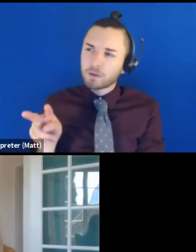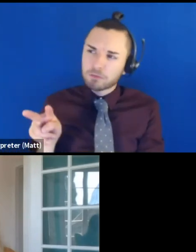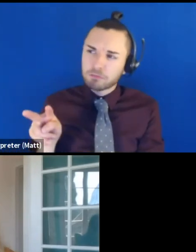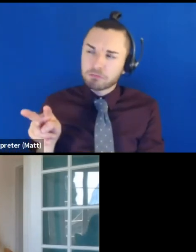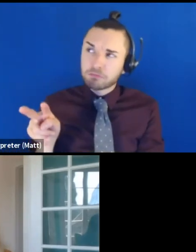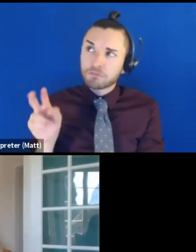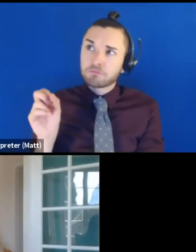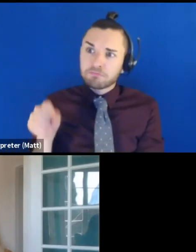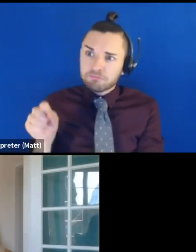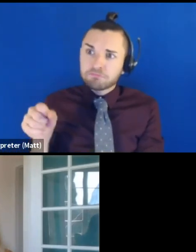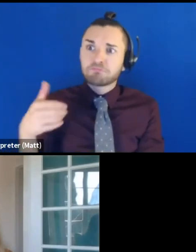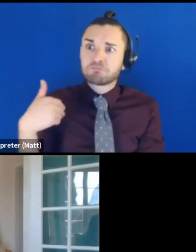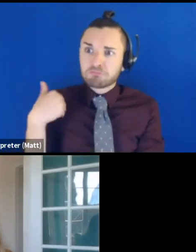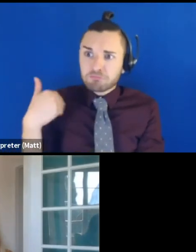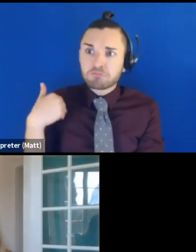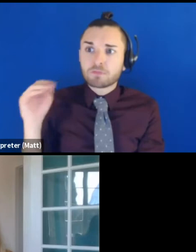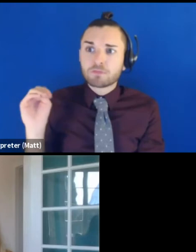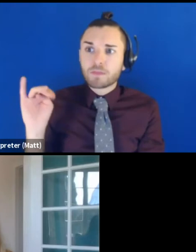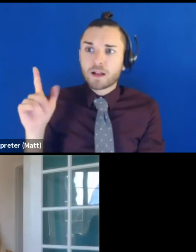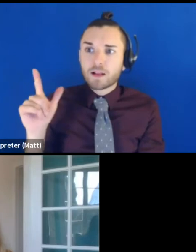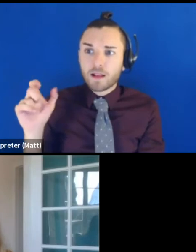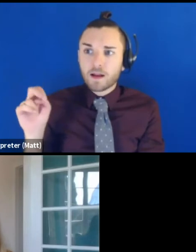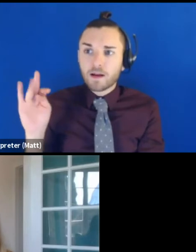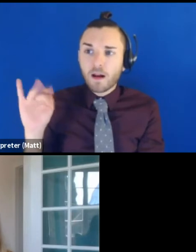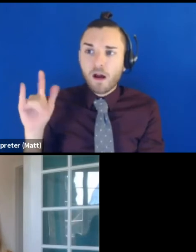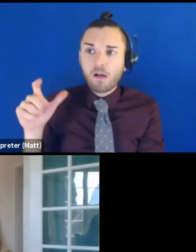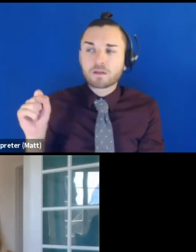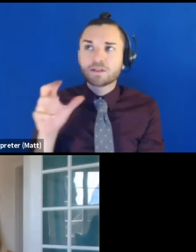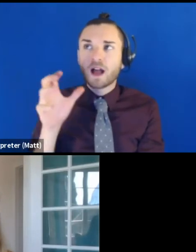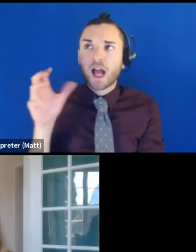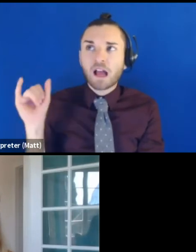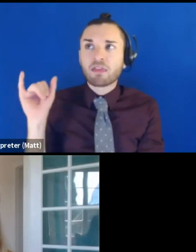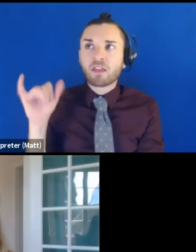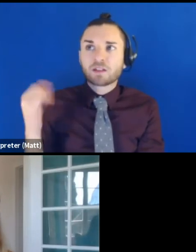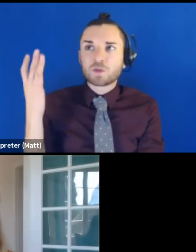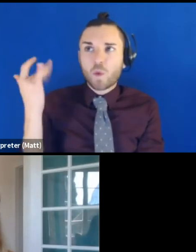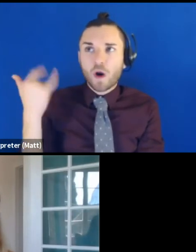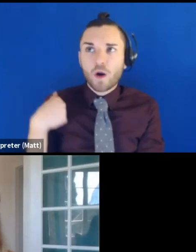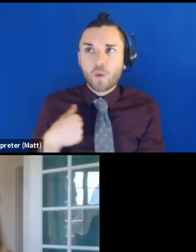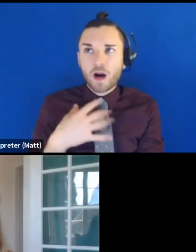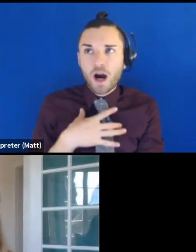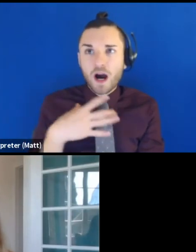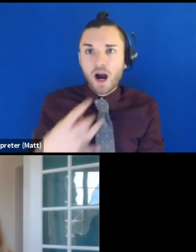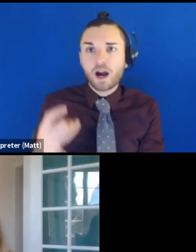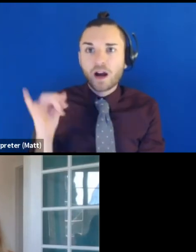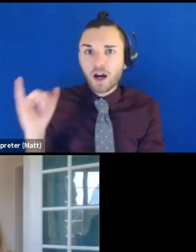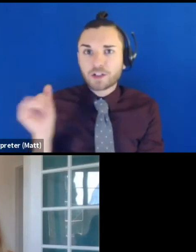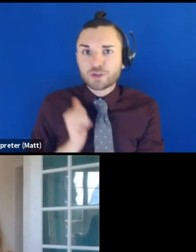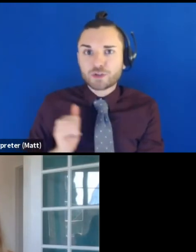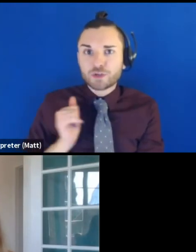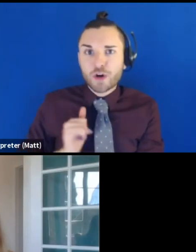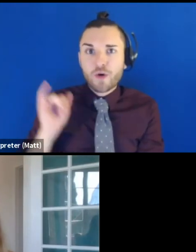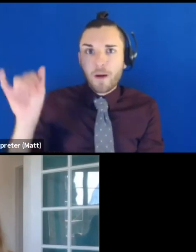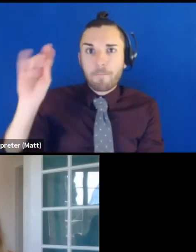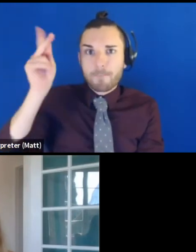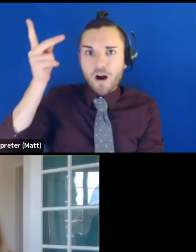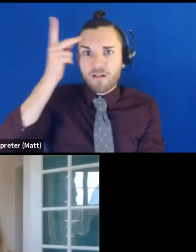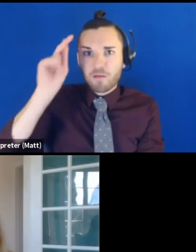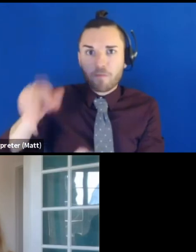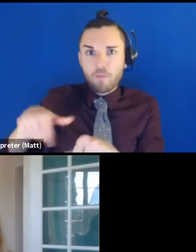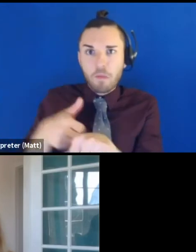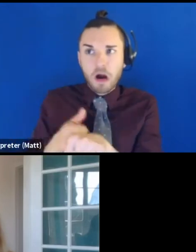millennials, but they're that's part of the appeal of the show and the politics of it, definitely the sexual politics, but.